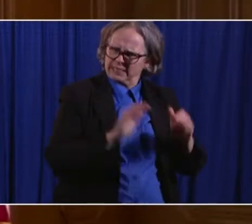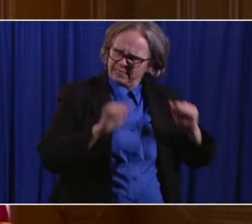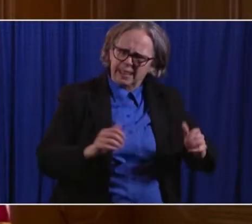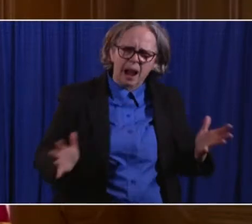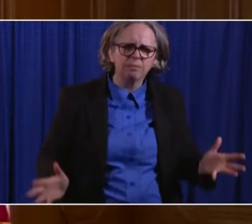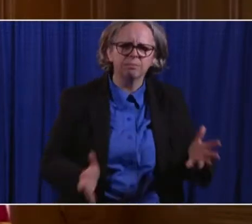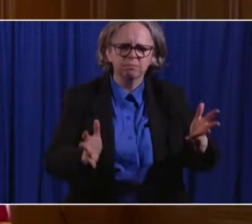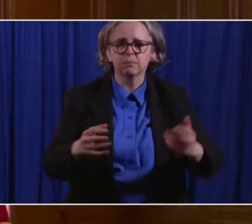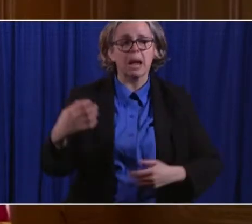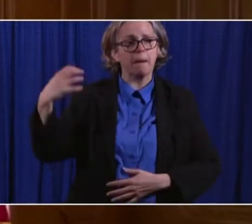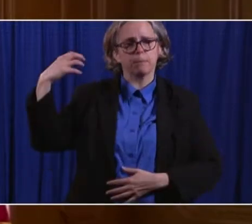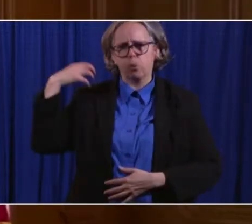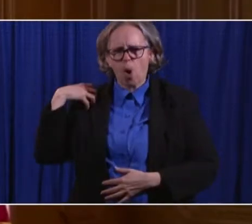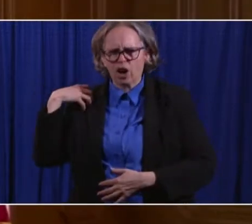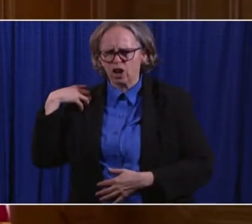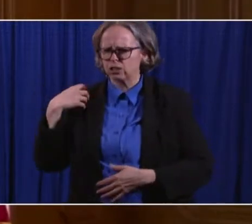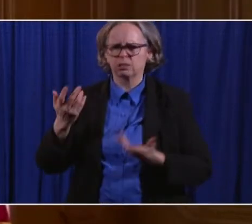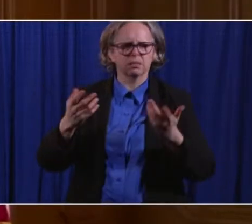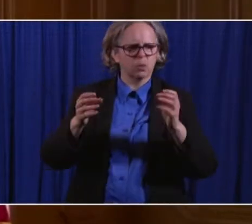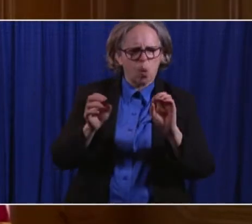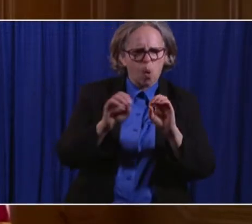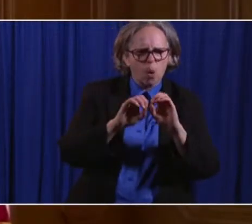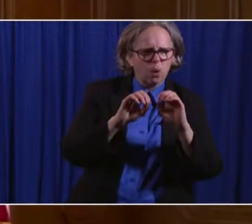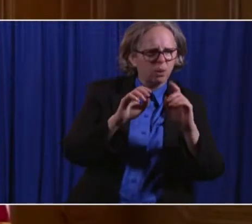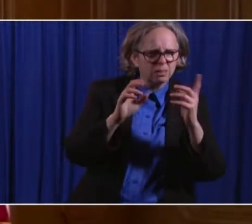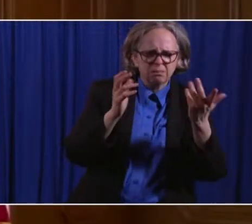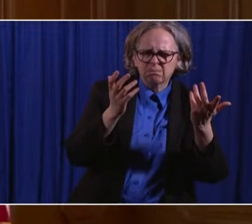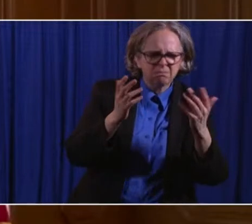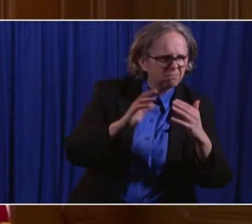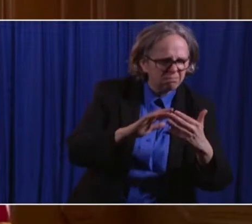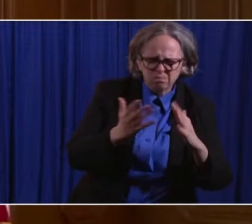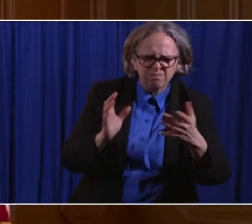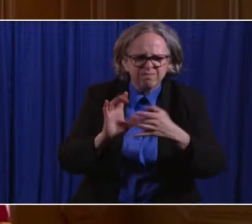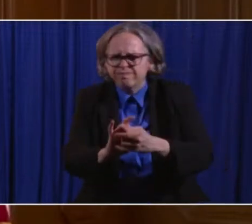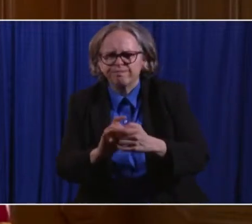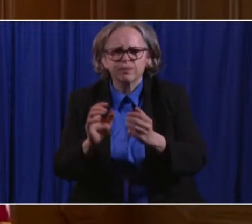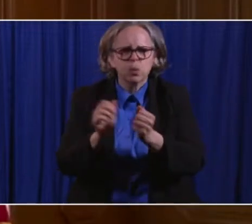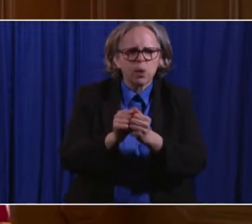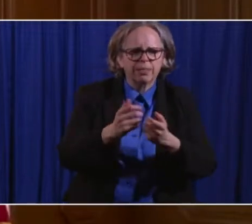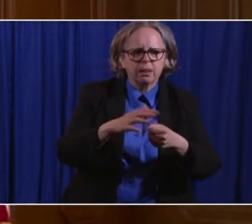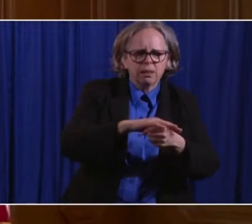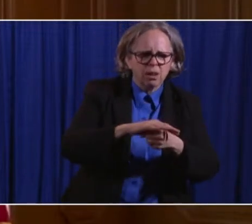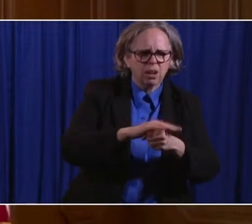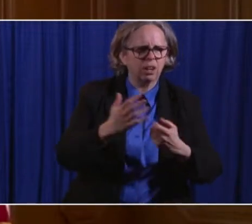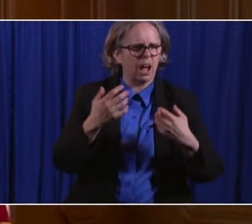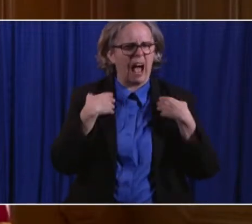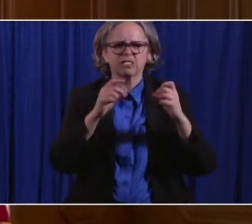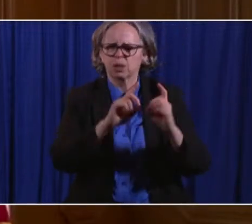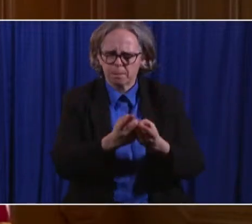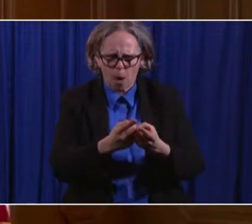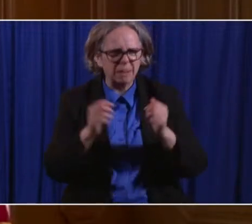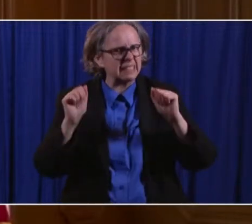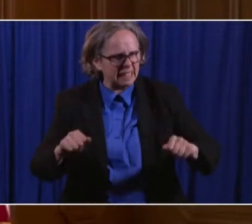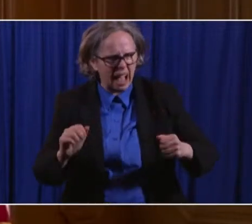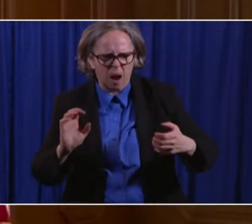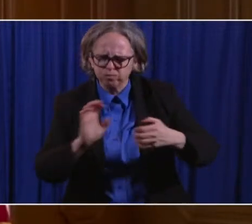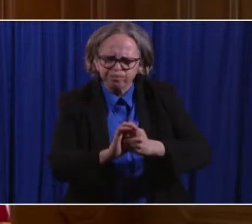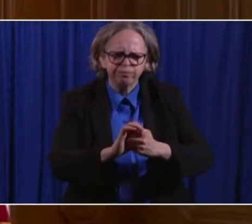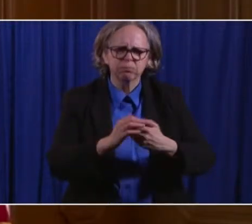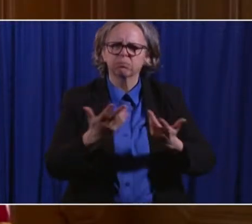to reach out to your local health department and vaccine providers to set up these vaccination